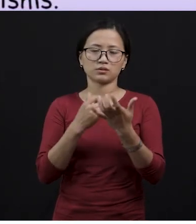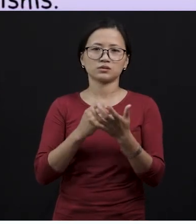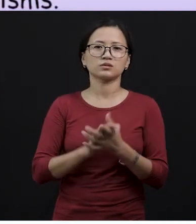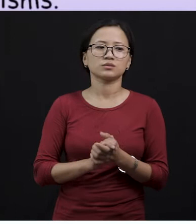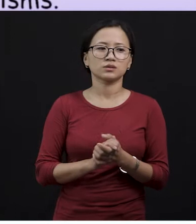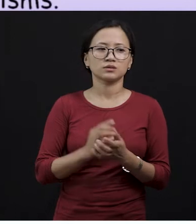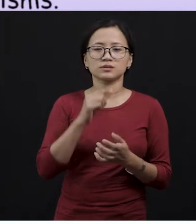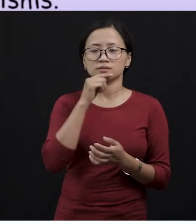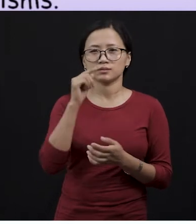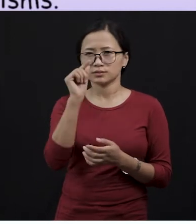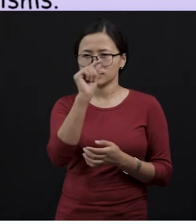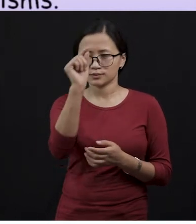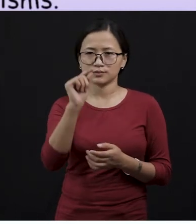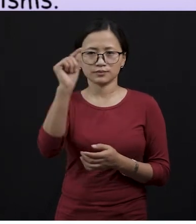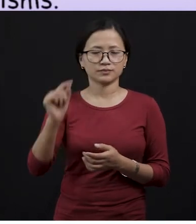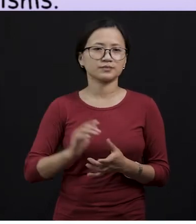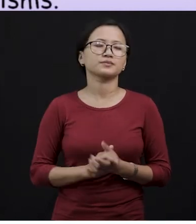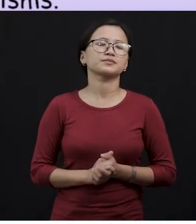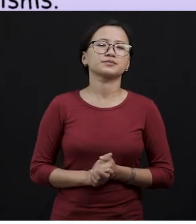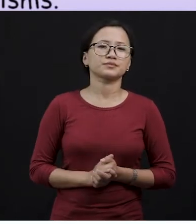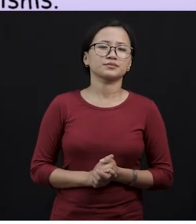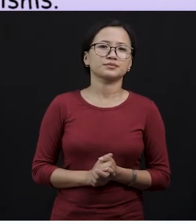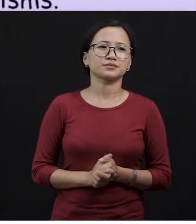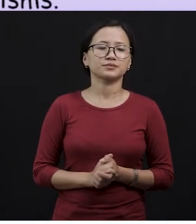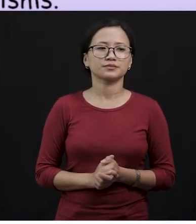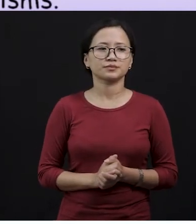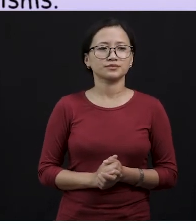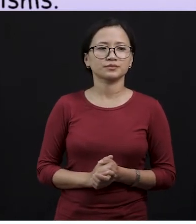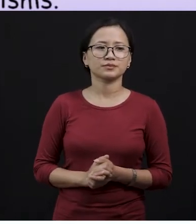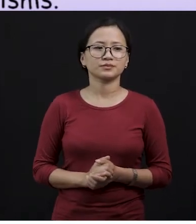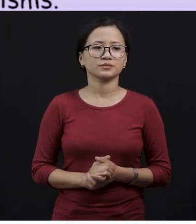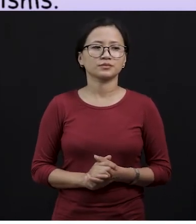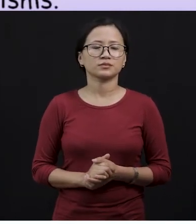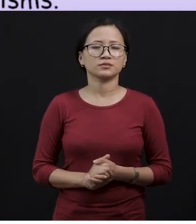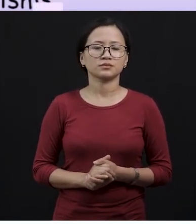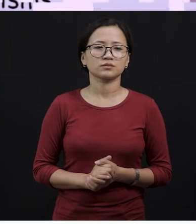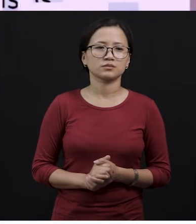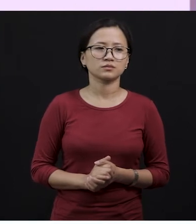difference between multicellular organisms and unicellular organisms.